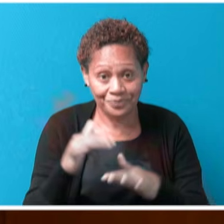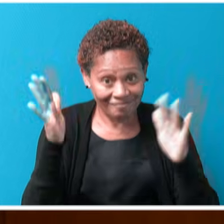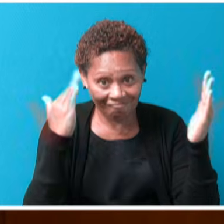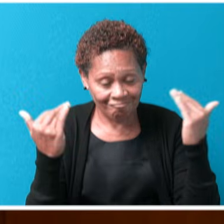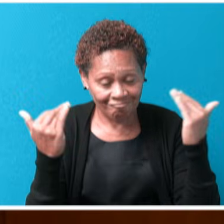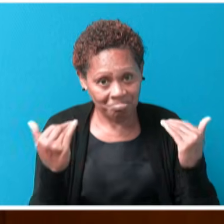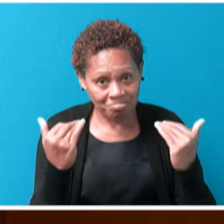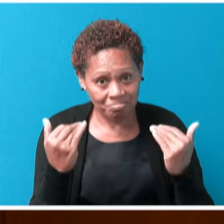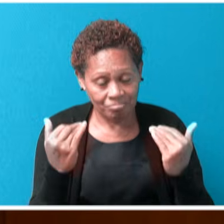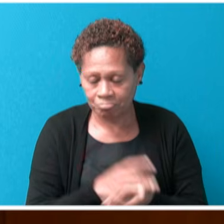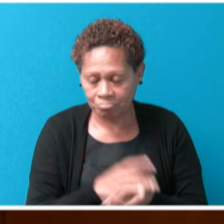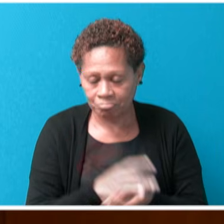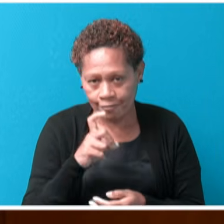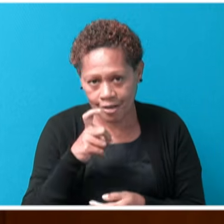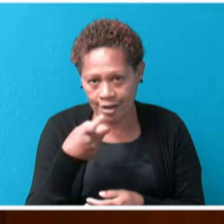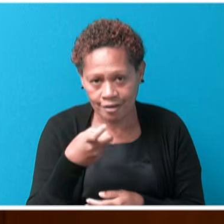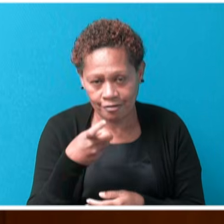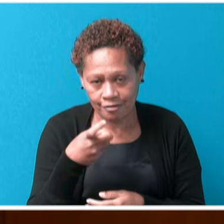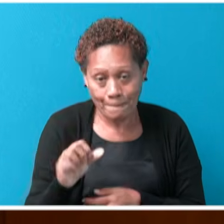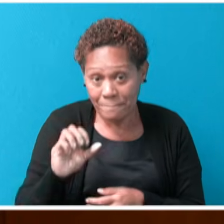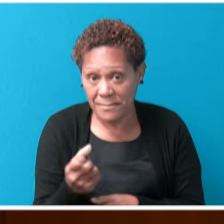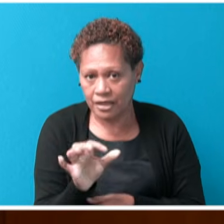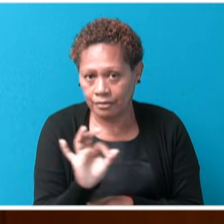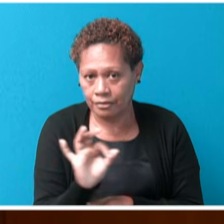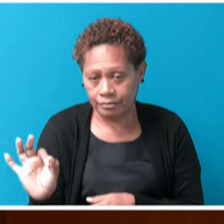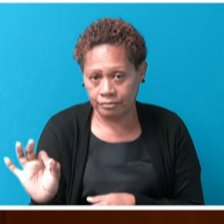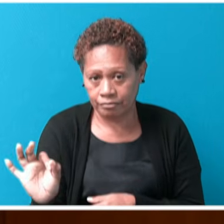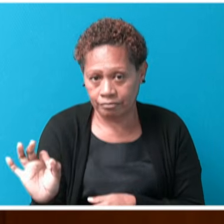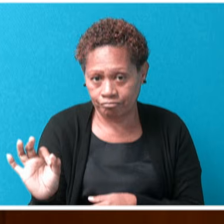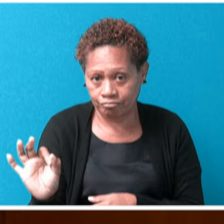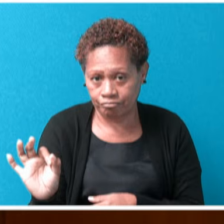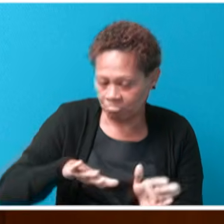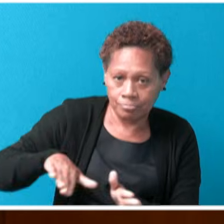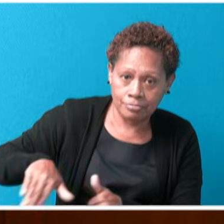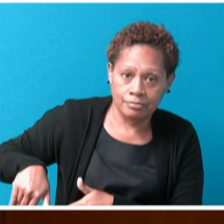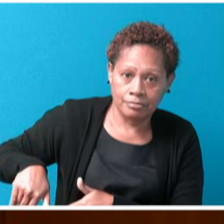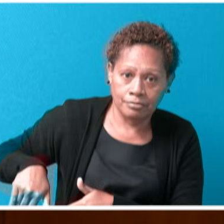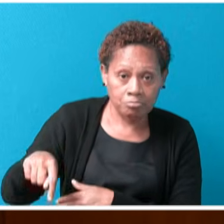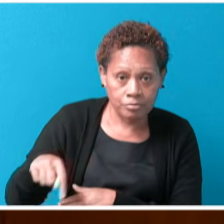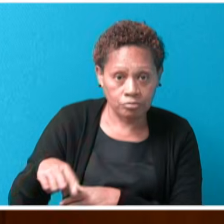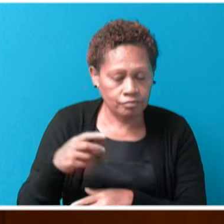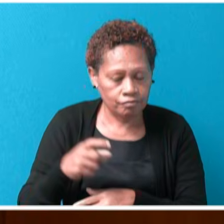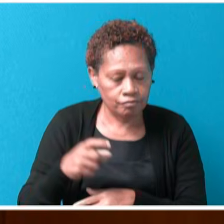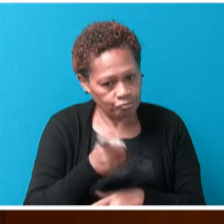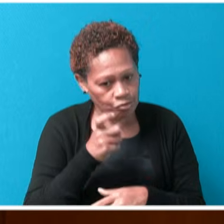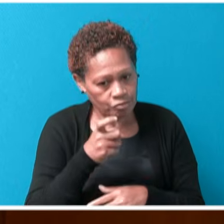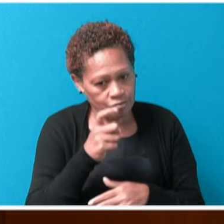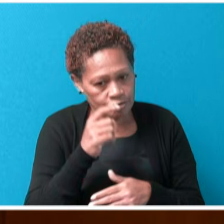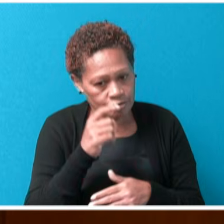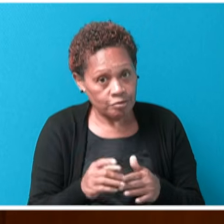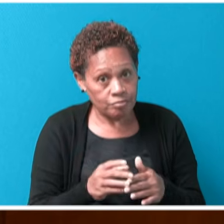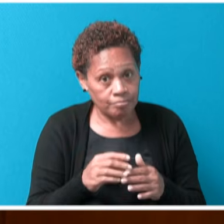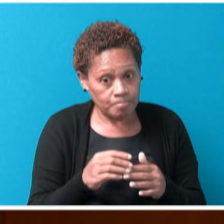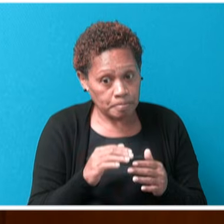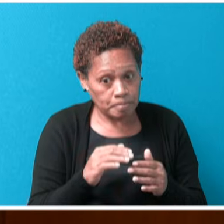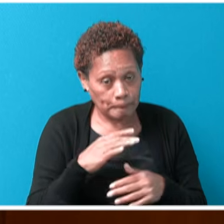and must not lose sight of democracy. We need to cherish and value it.